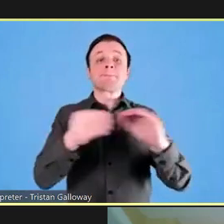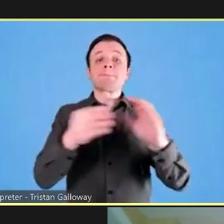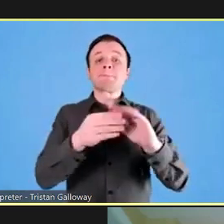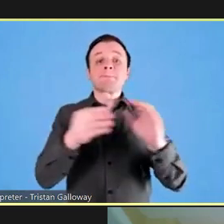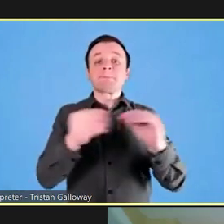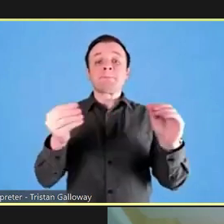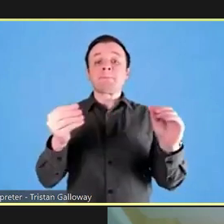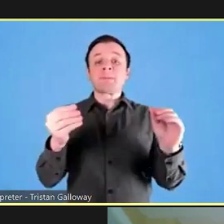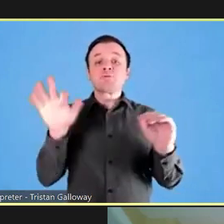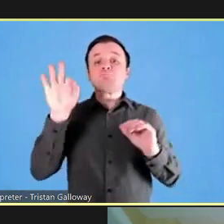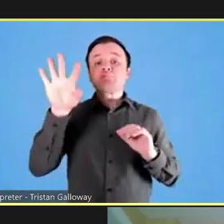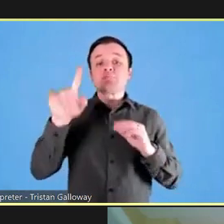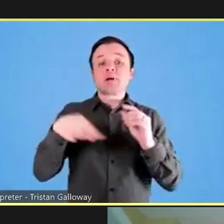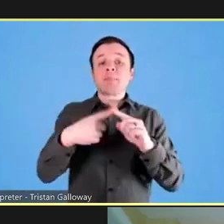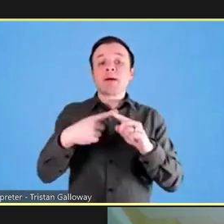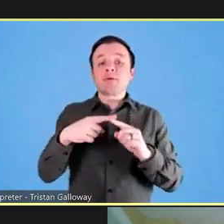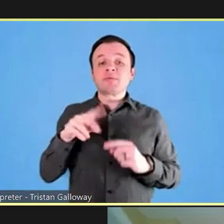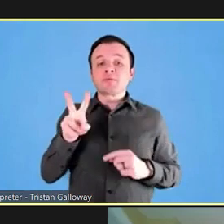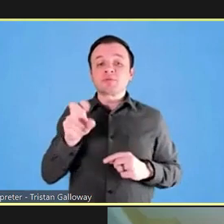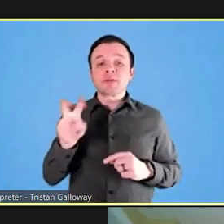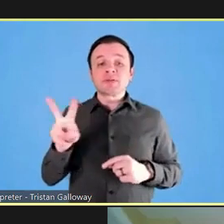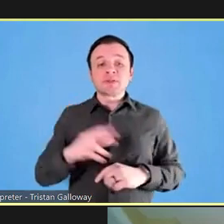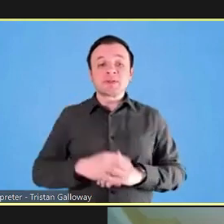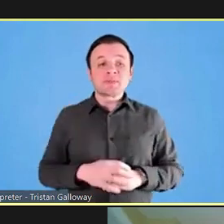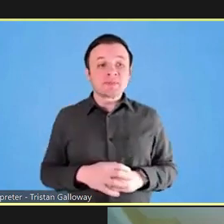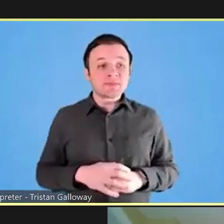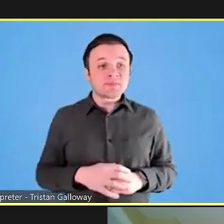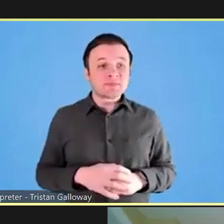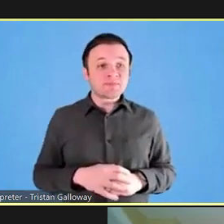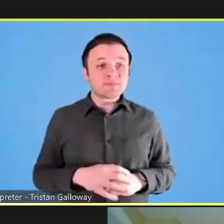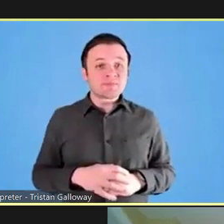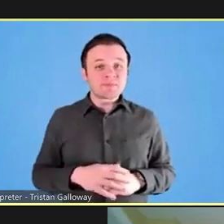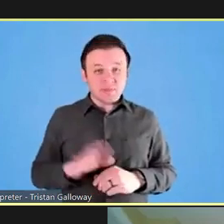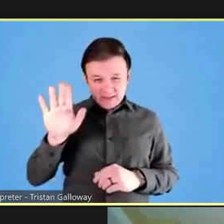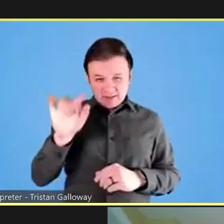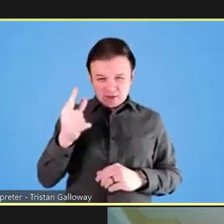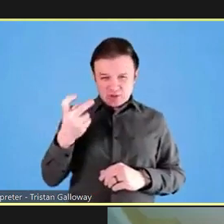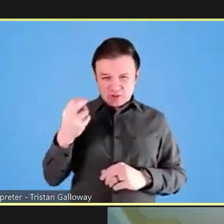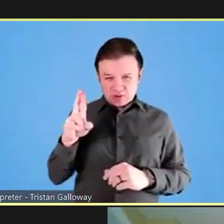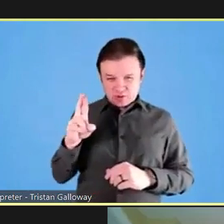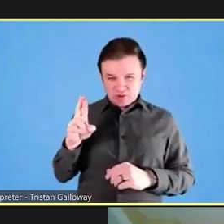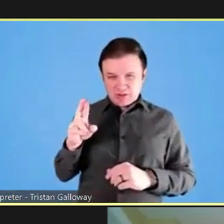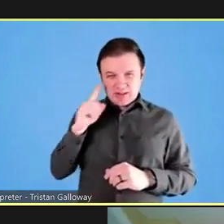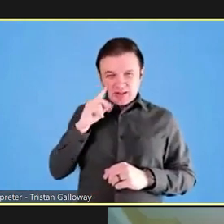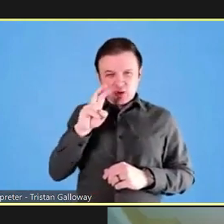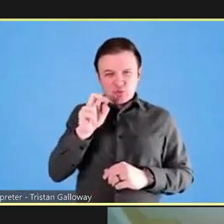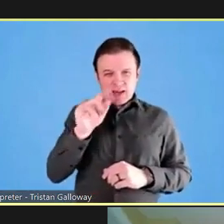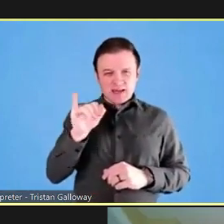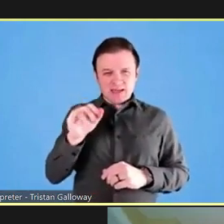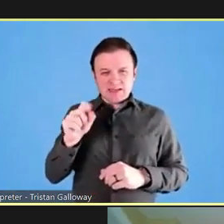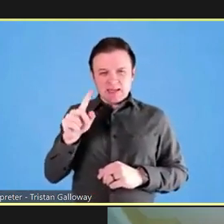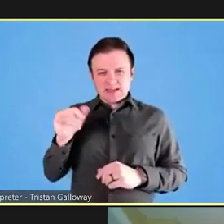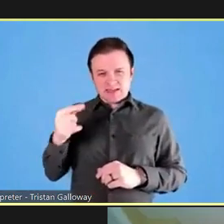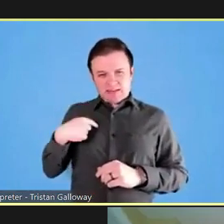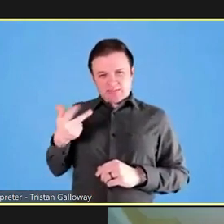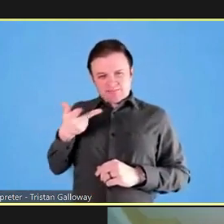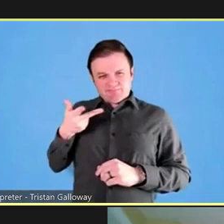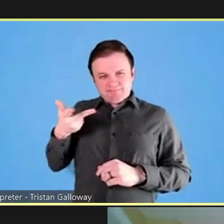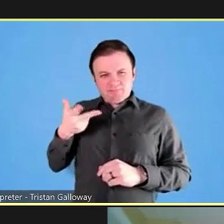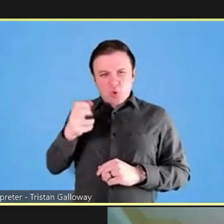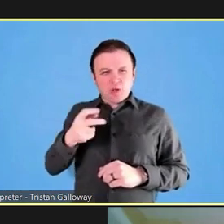insights about the virtual site visit? This is Ginger. I think Randy and Stacy and I wanted to see if some of the